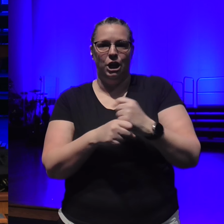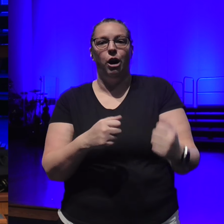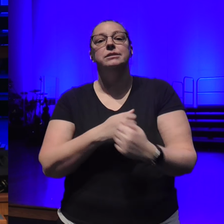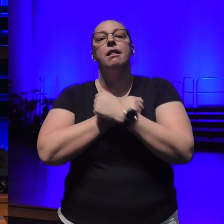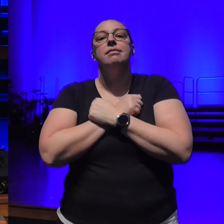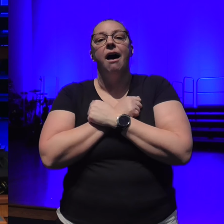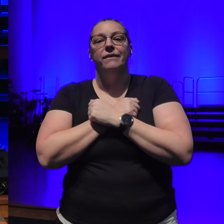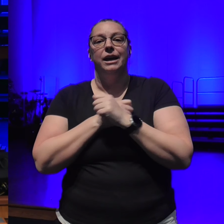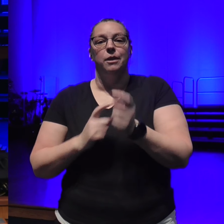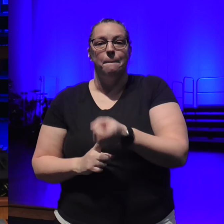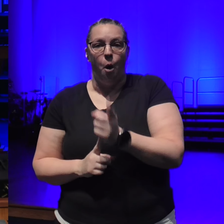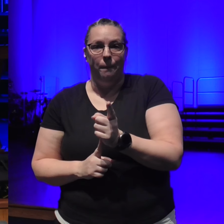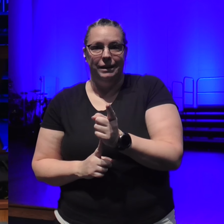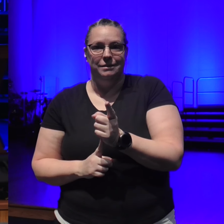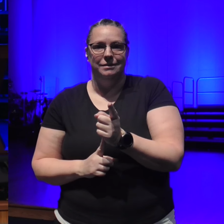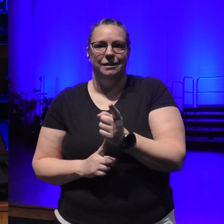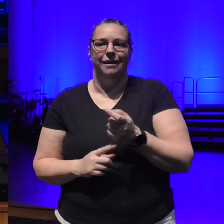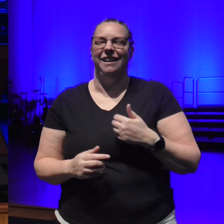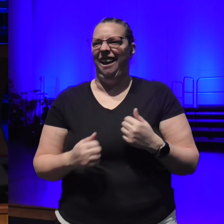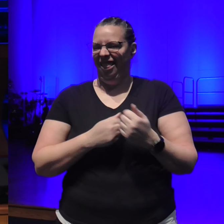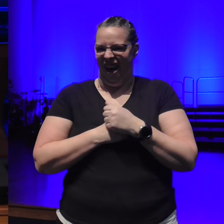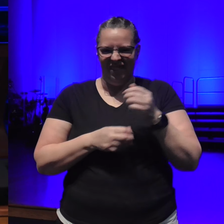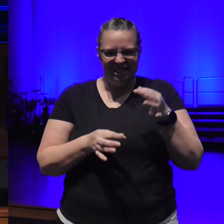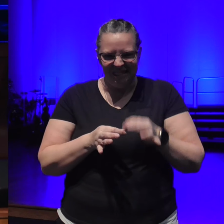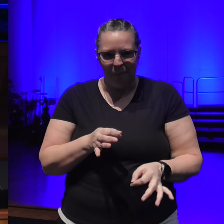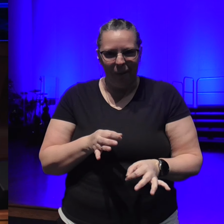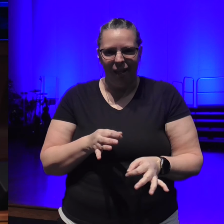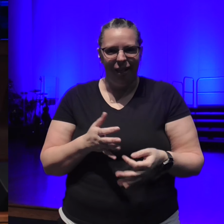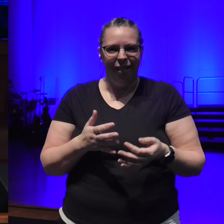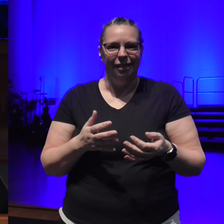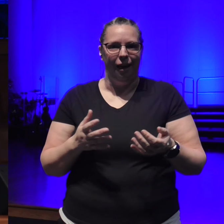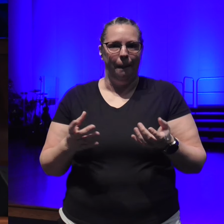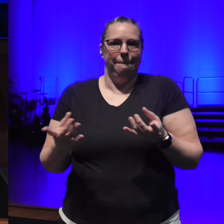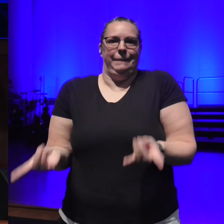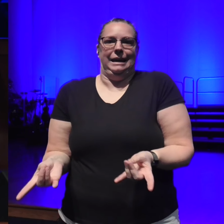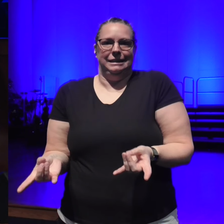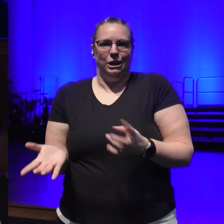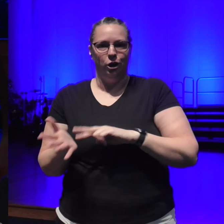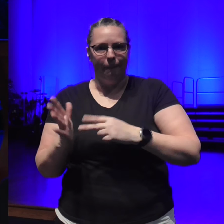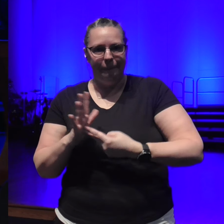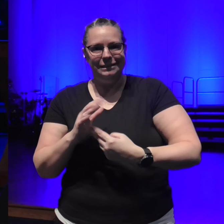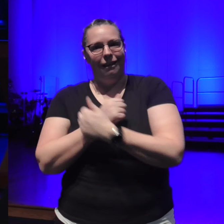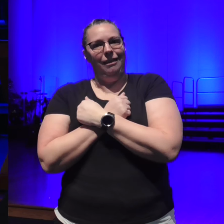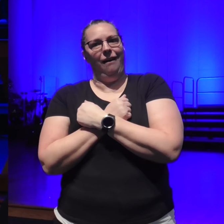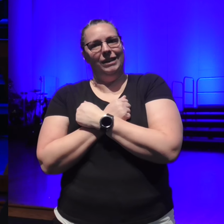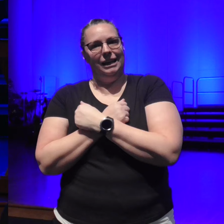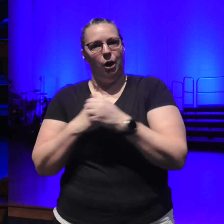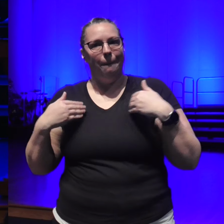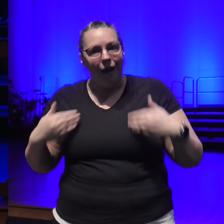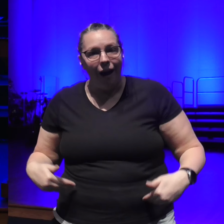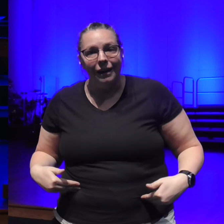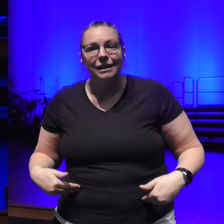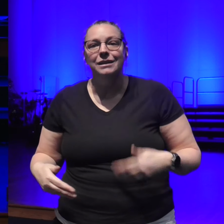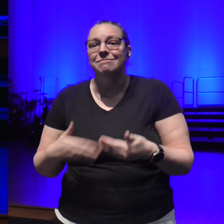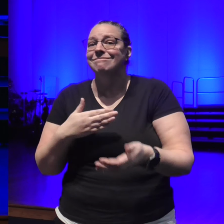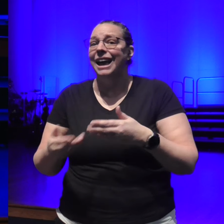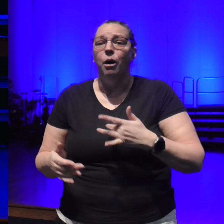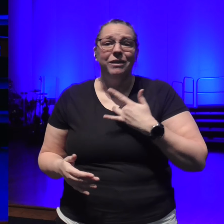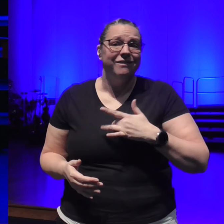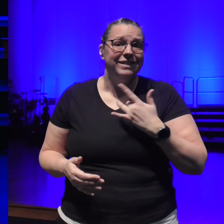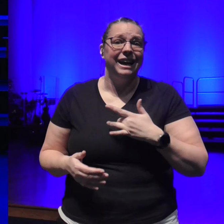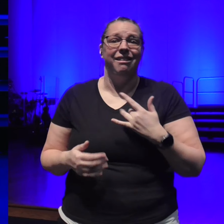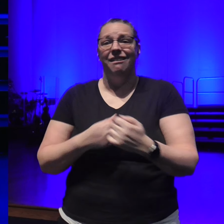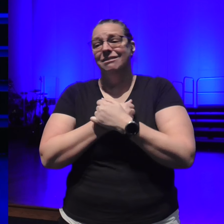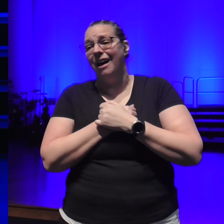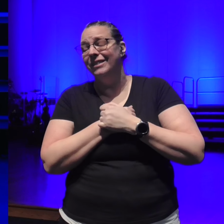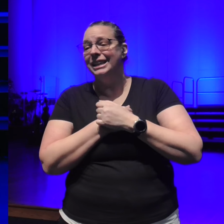moment. I love the simplicity of that. Meditation is just loving the moment. Loving your body no matter how it's feeling. Loving your